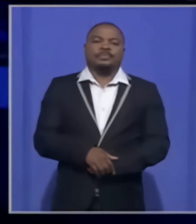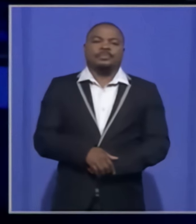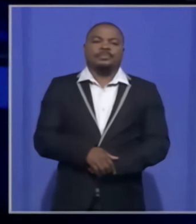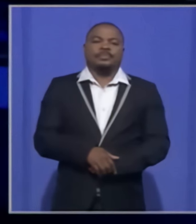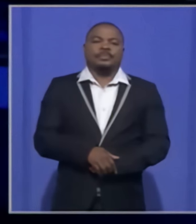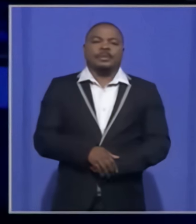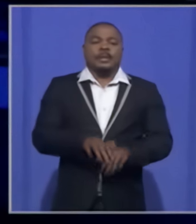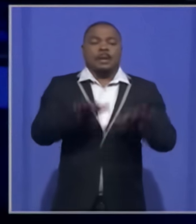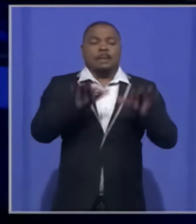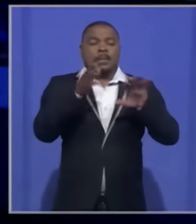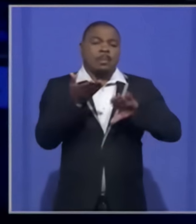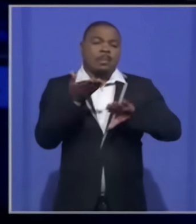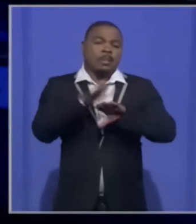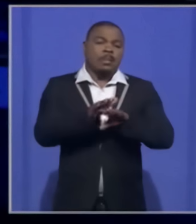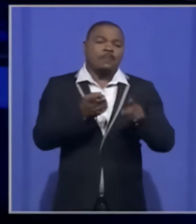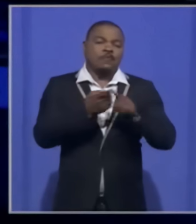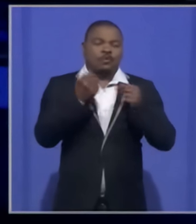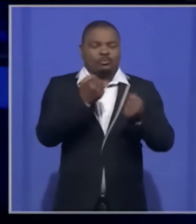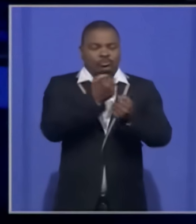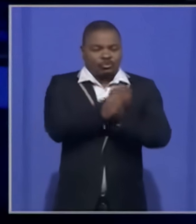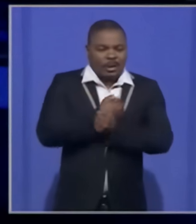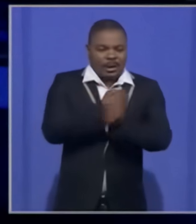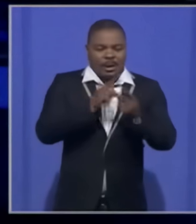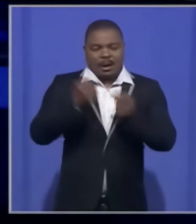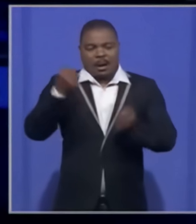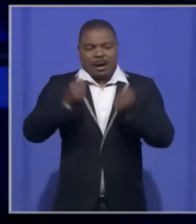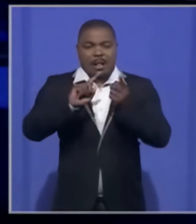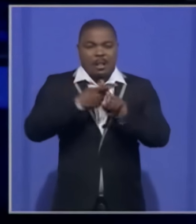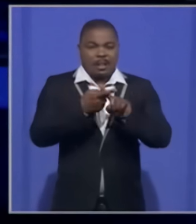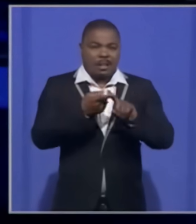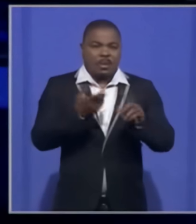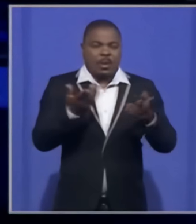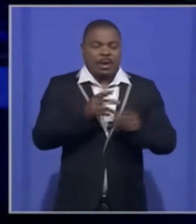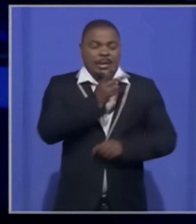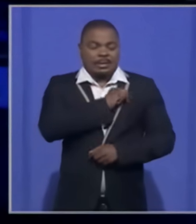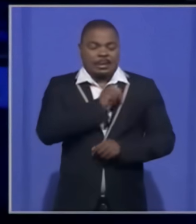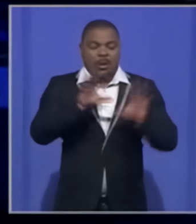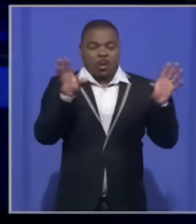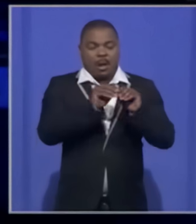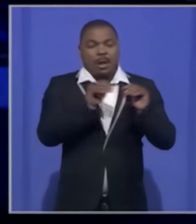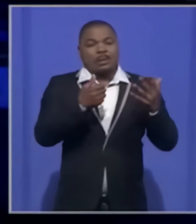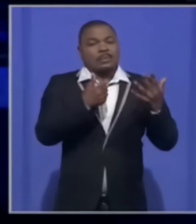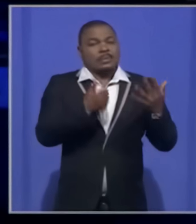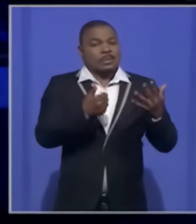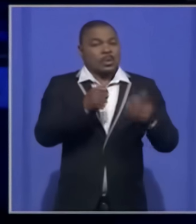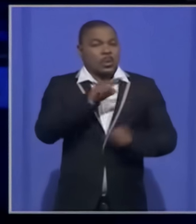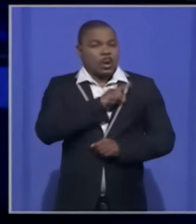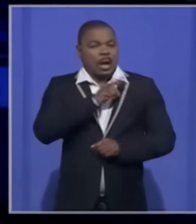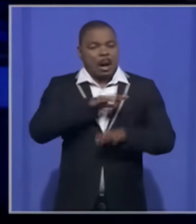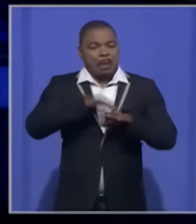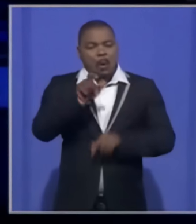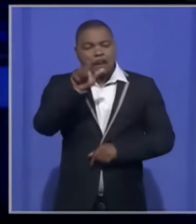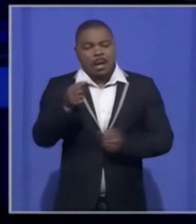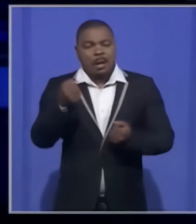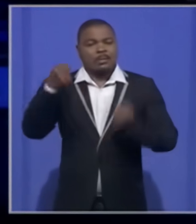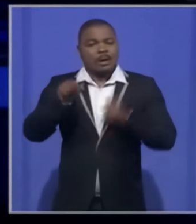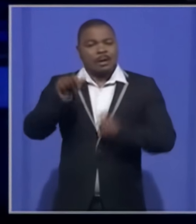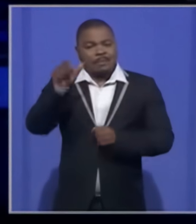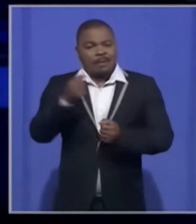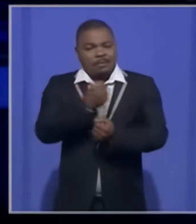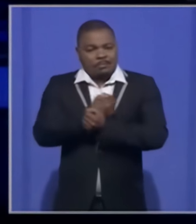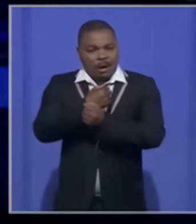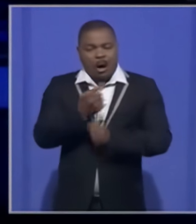Palo ya batho ba hlokaetseng kotsing ya lori le koloi KwaZulu-Natal e nyoloetse ho tshelela. Sena ke se tla ka morao fumanwa ha setopo sa mokganni wa lori